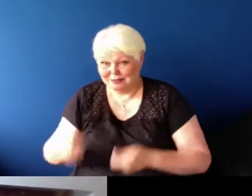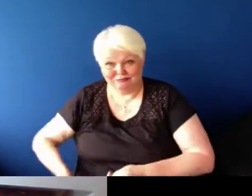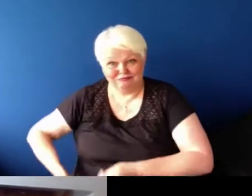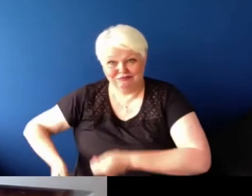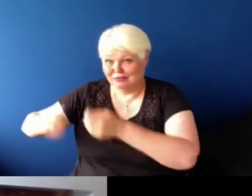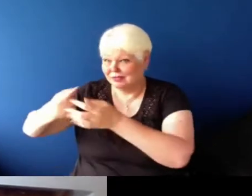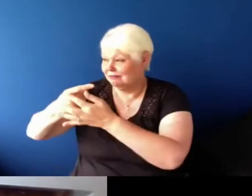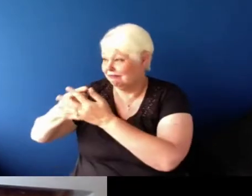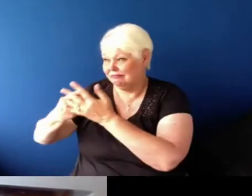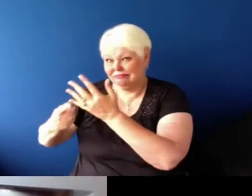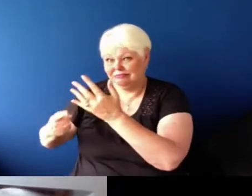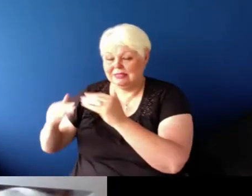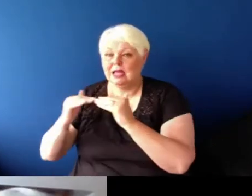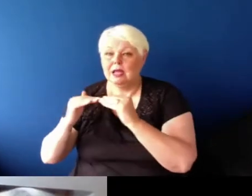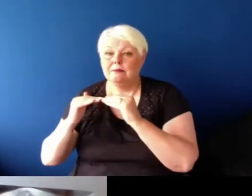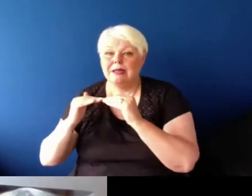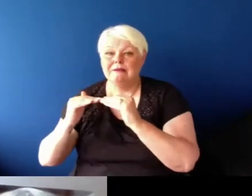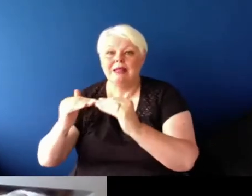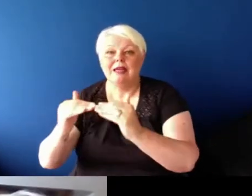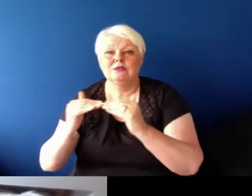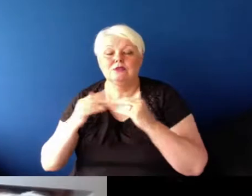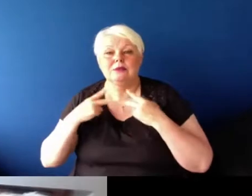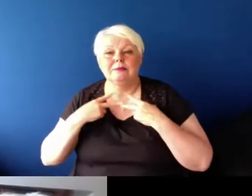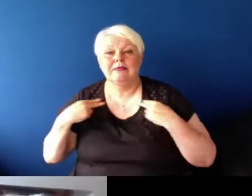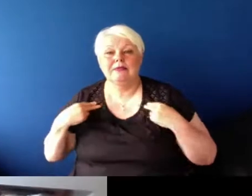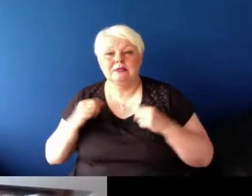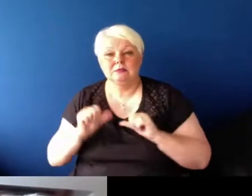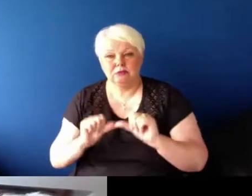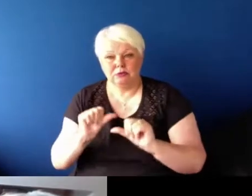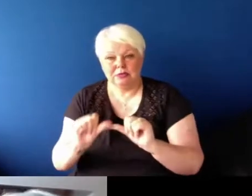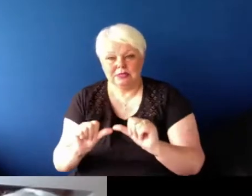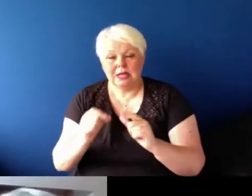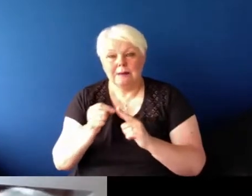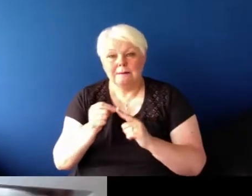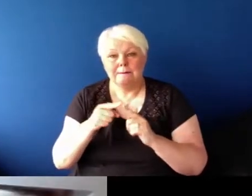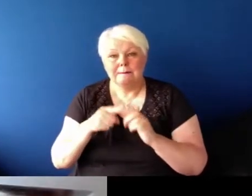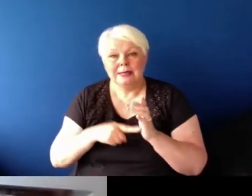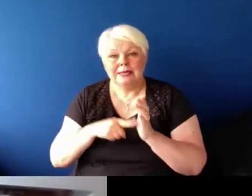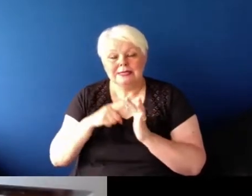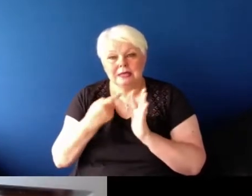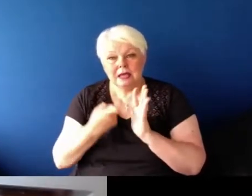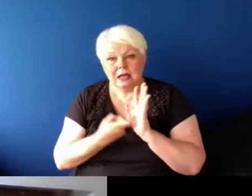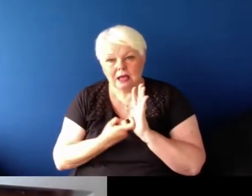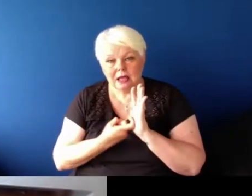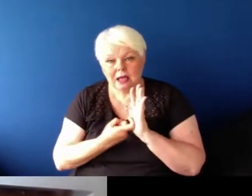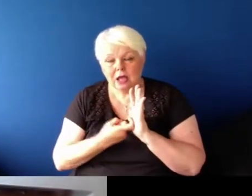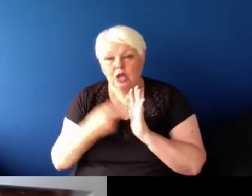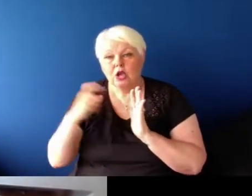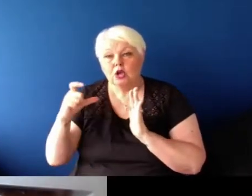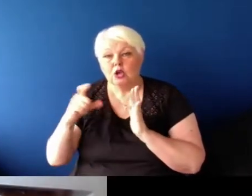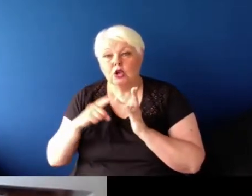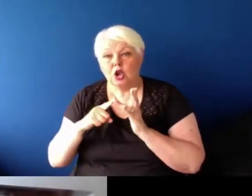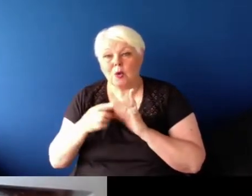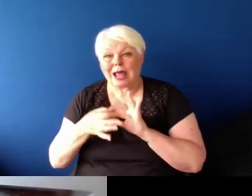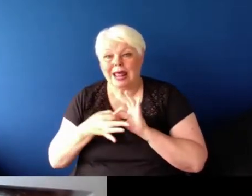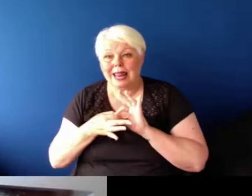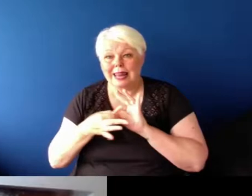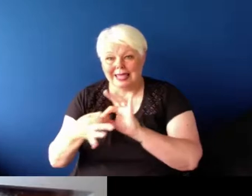the Methodists process. So Peter is co-leads a Methodist Anglican